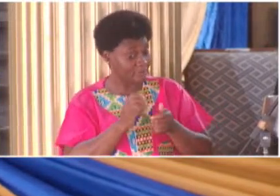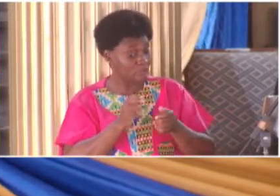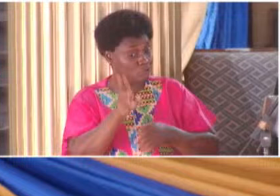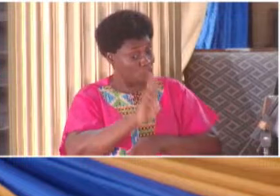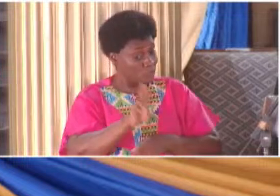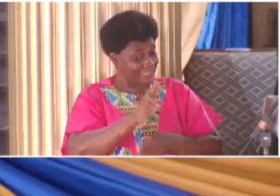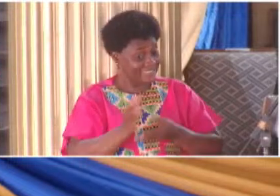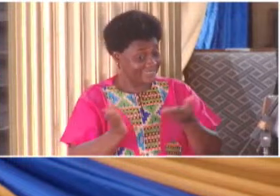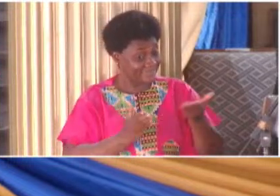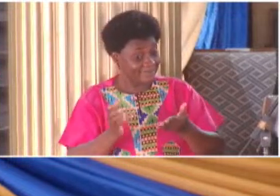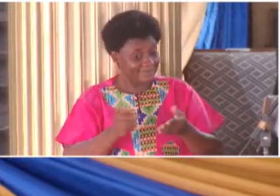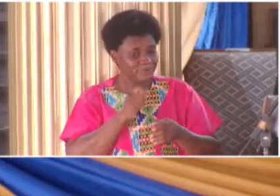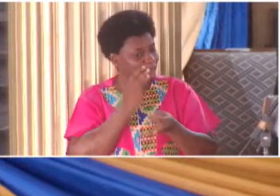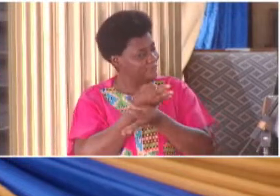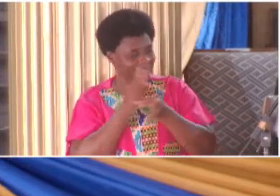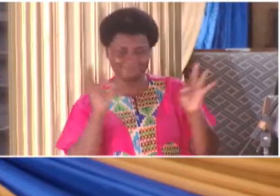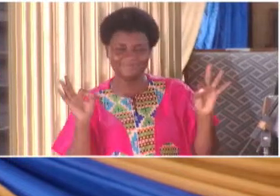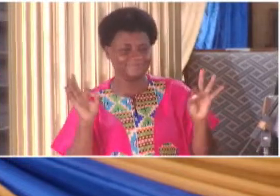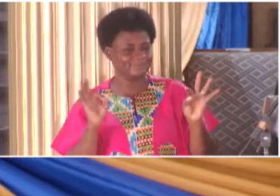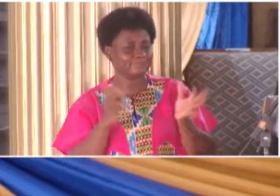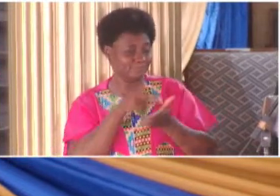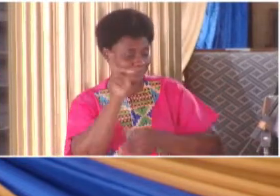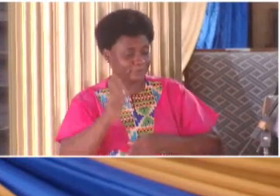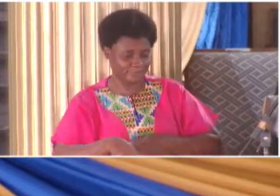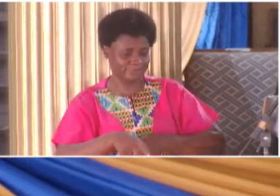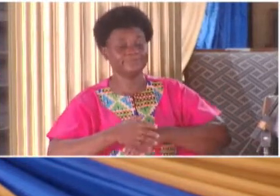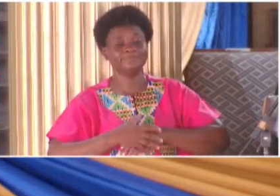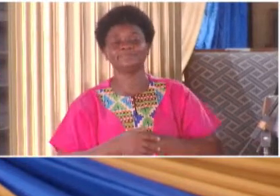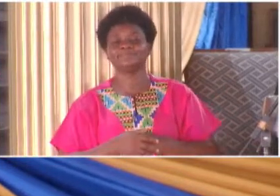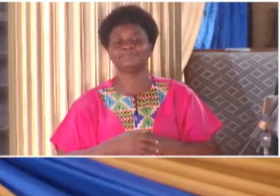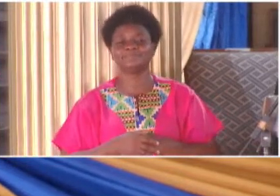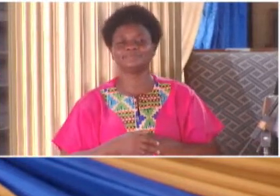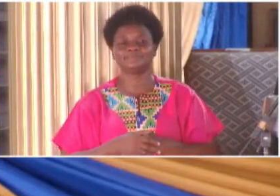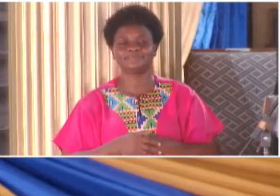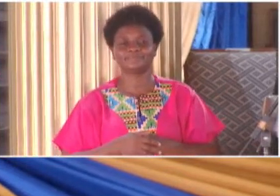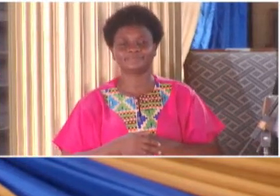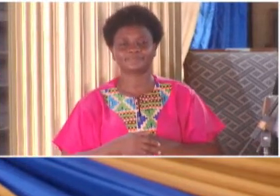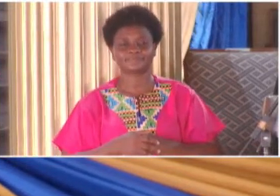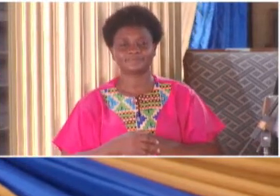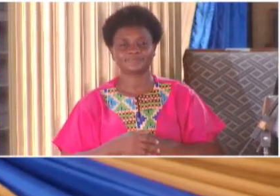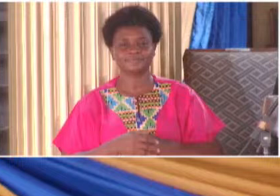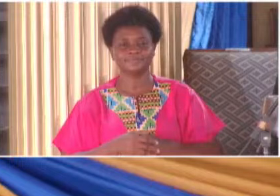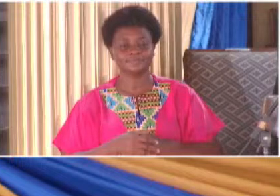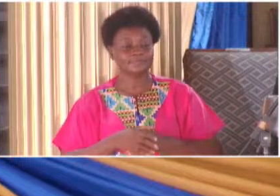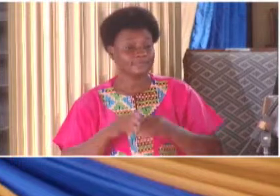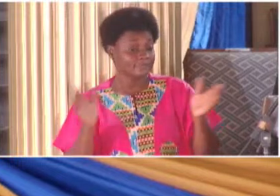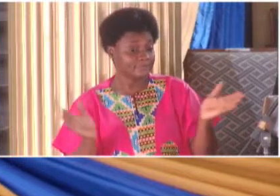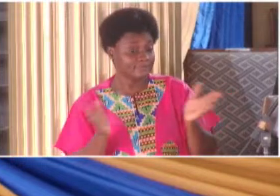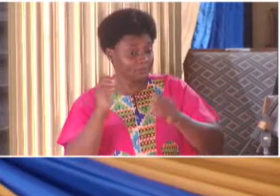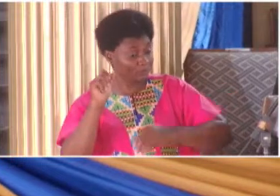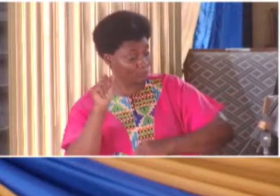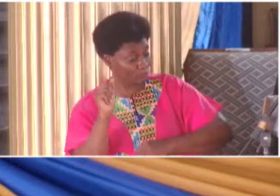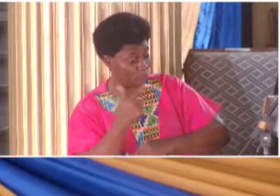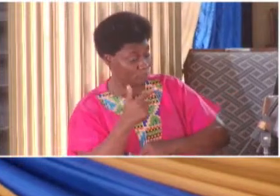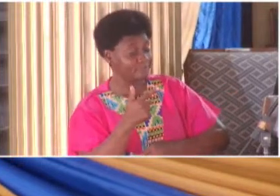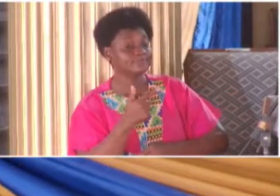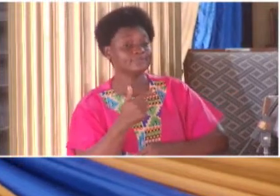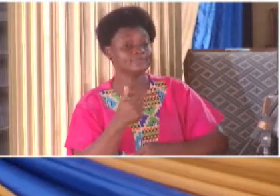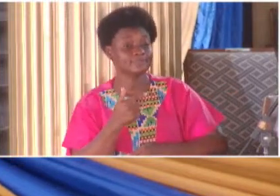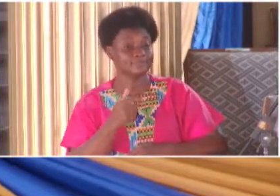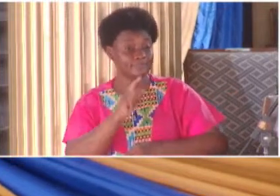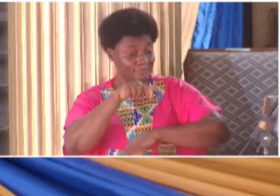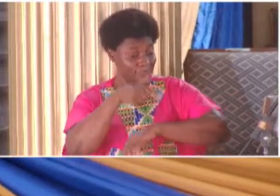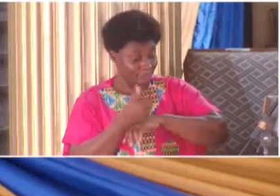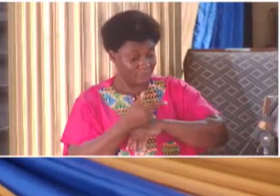come at a fee to be borne by you, so please kindly note. We'd like to encourage all of you, our